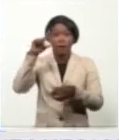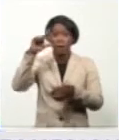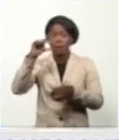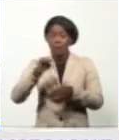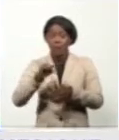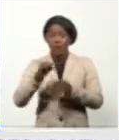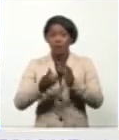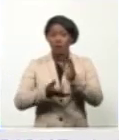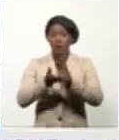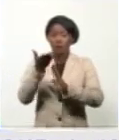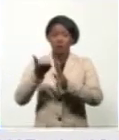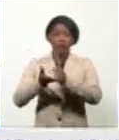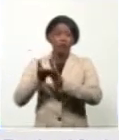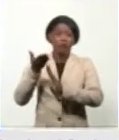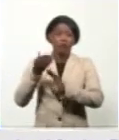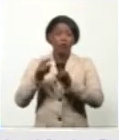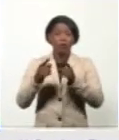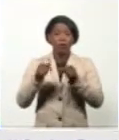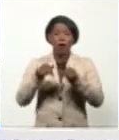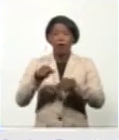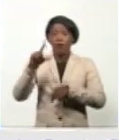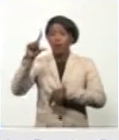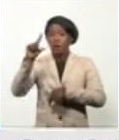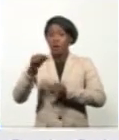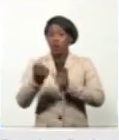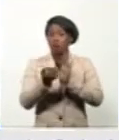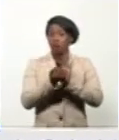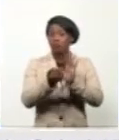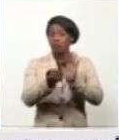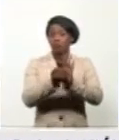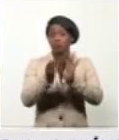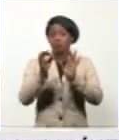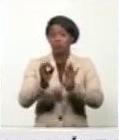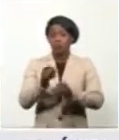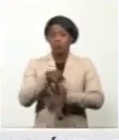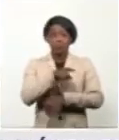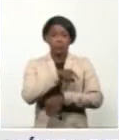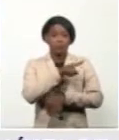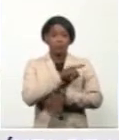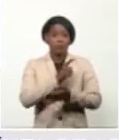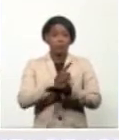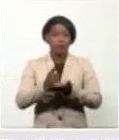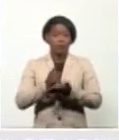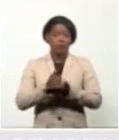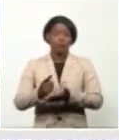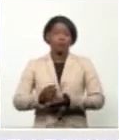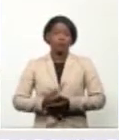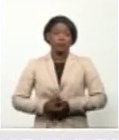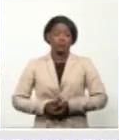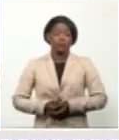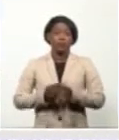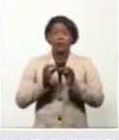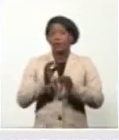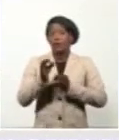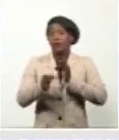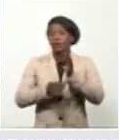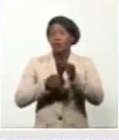less discharges because we have also had less confirmed cases in the last